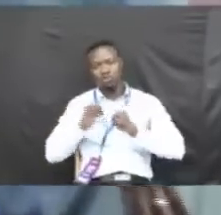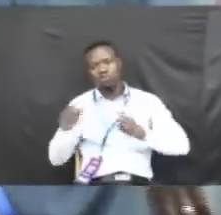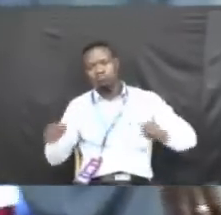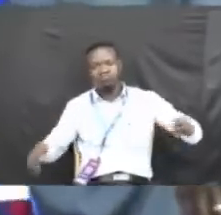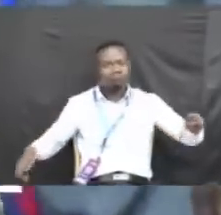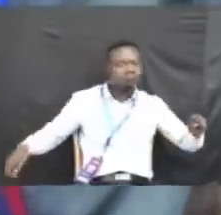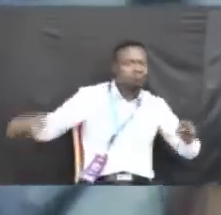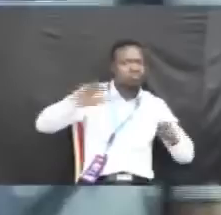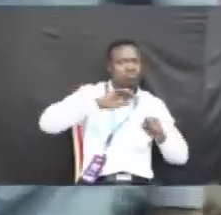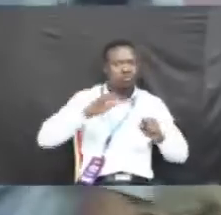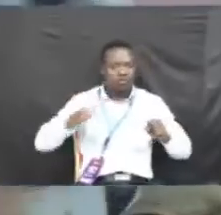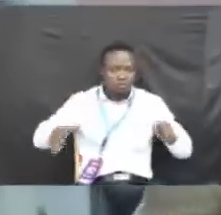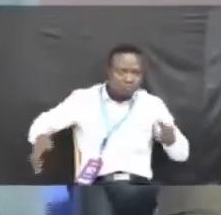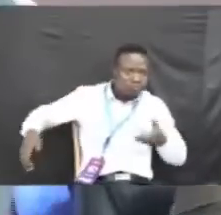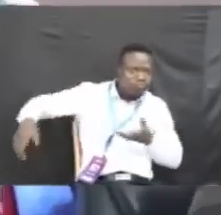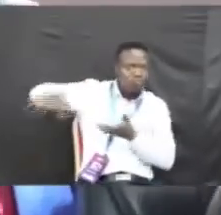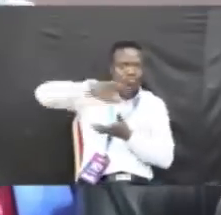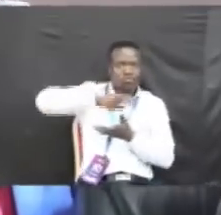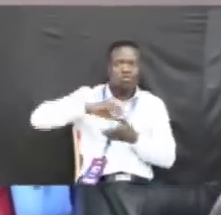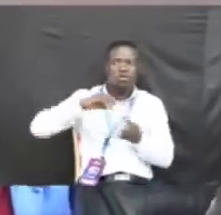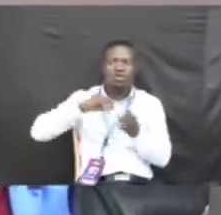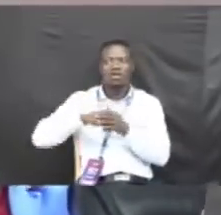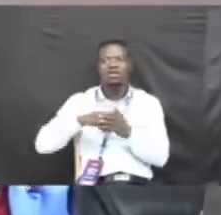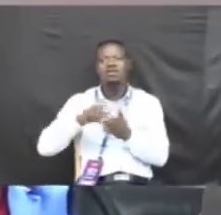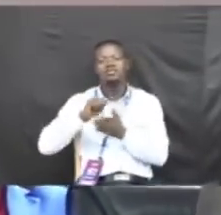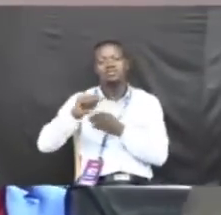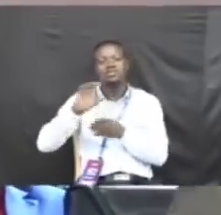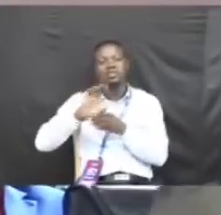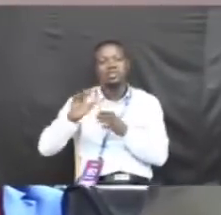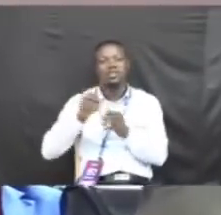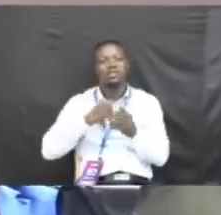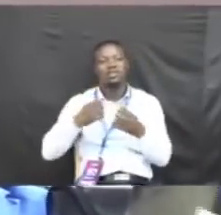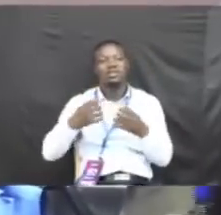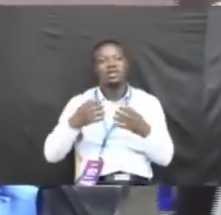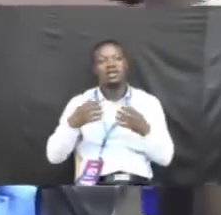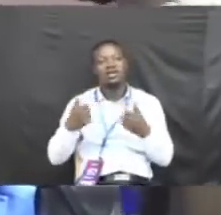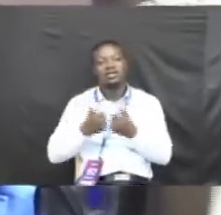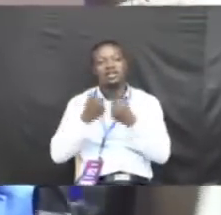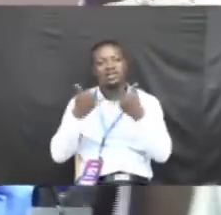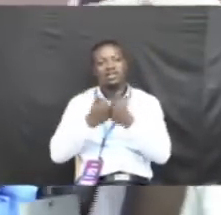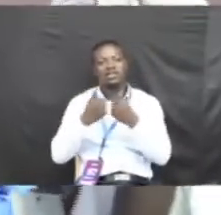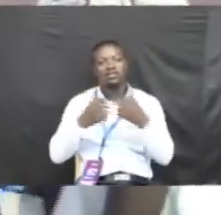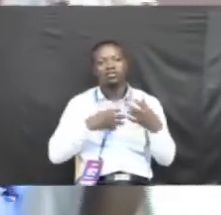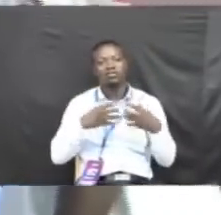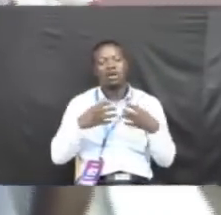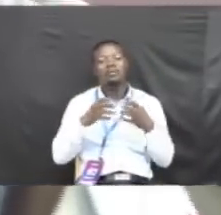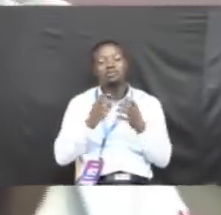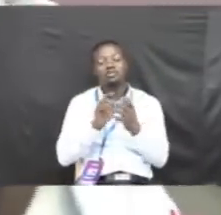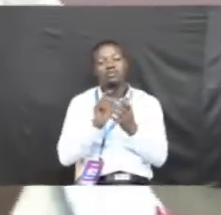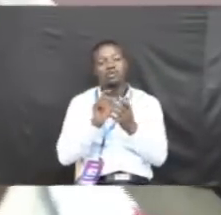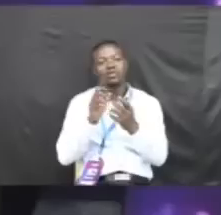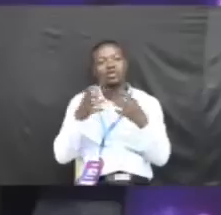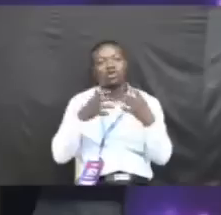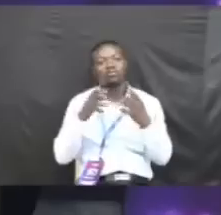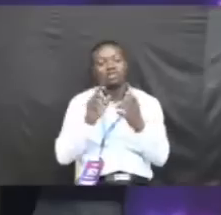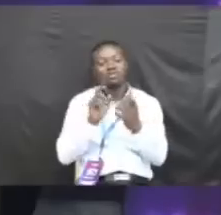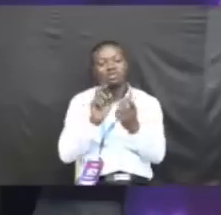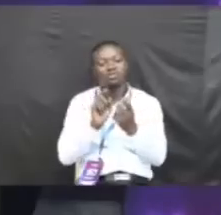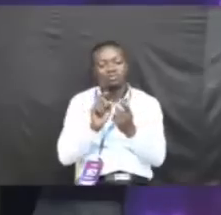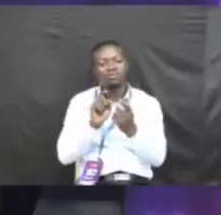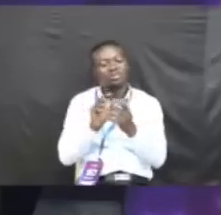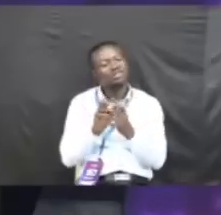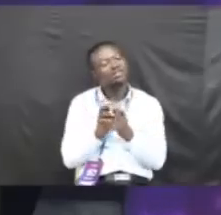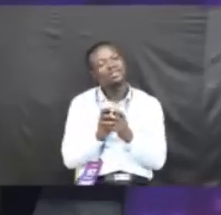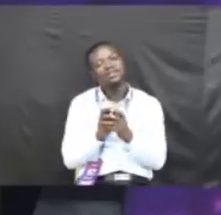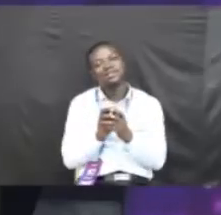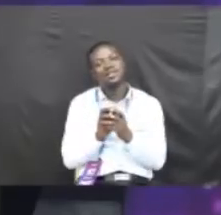2022 national colleges of education games competition. Martin Addison of action